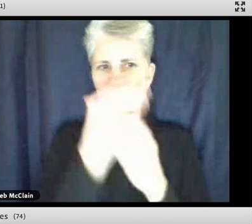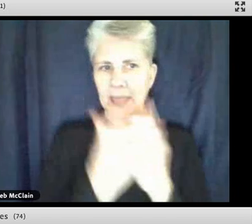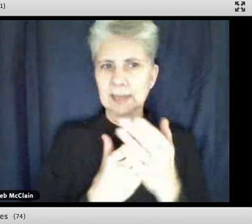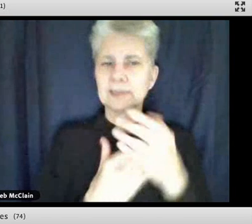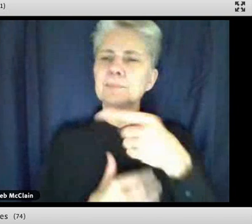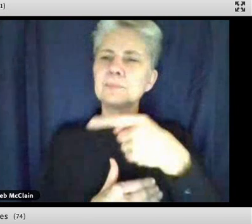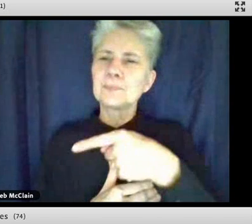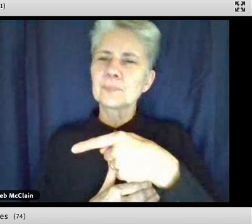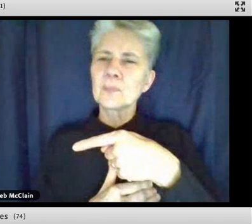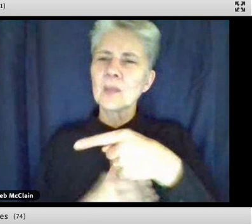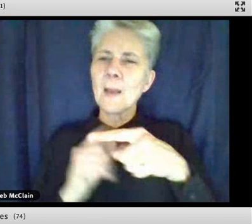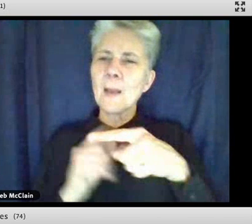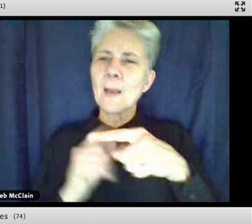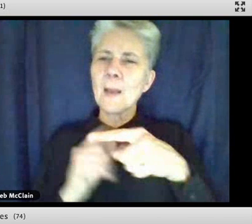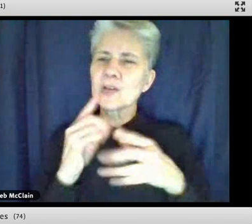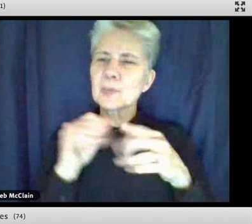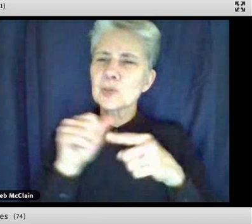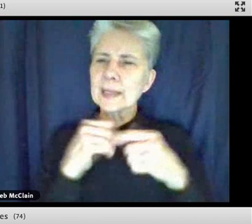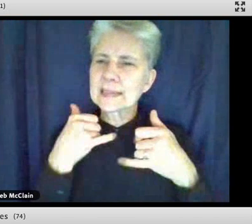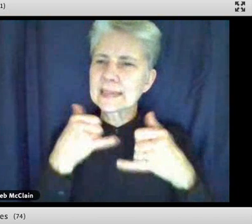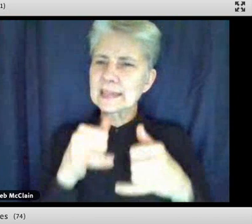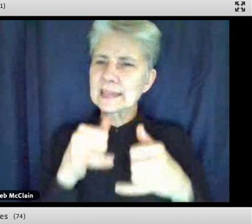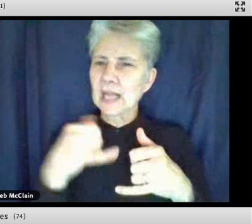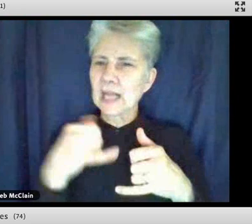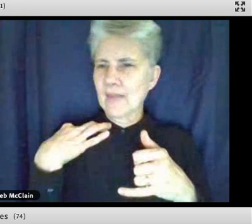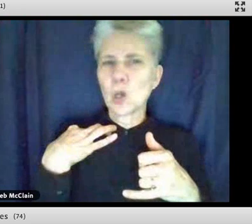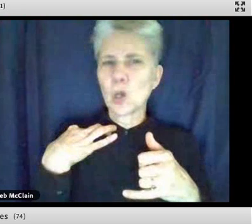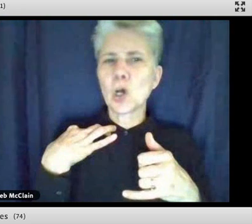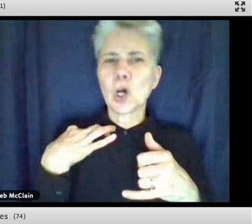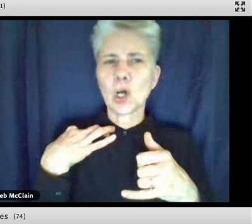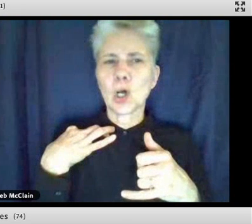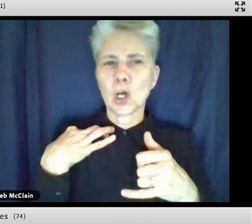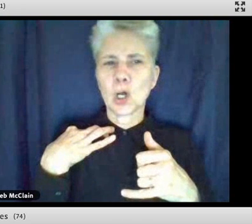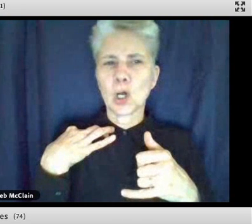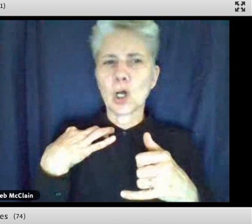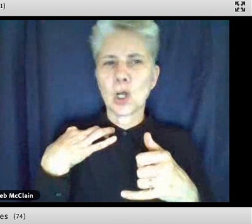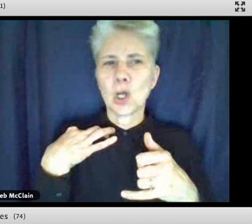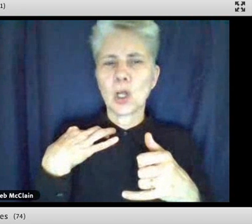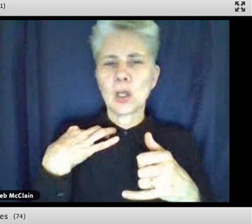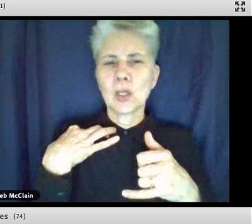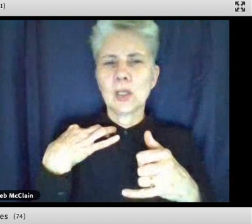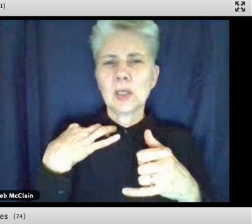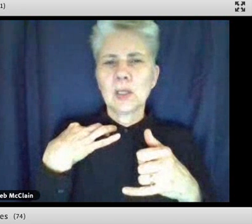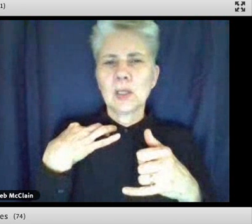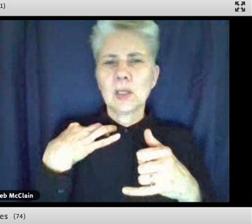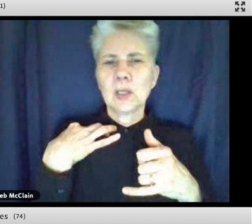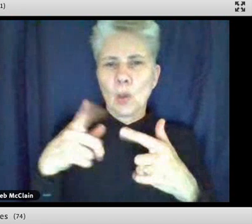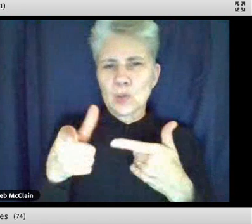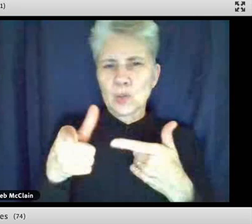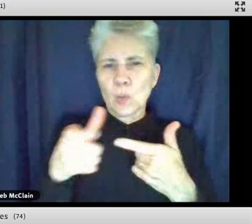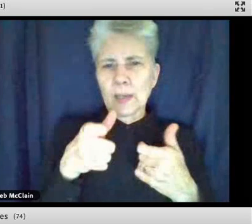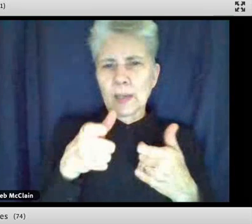But there's some training that's still available. I'm just going to kind of page through this quickly. And again, you can look at